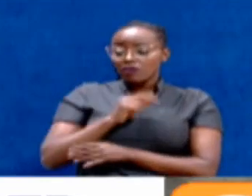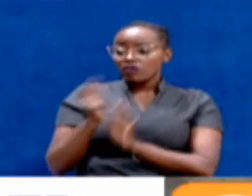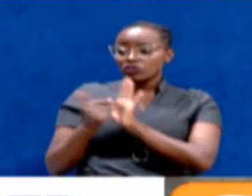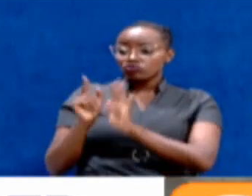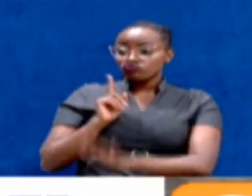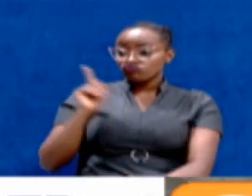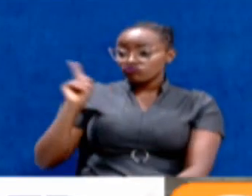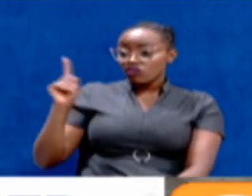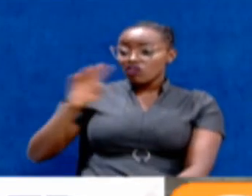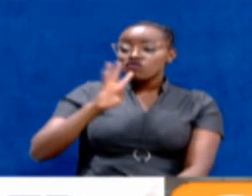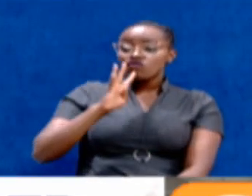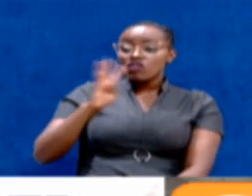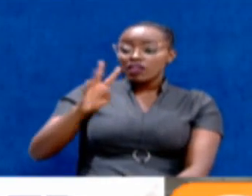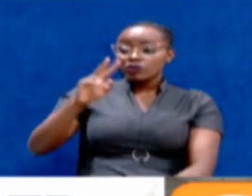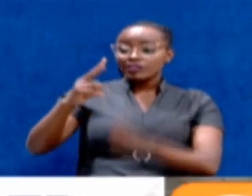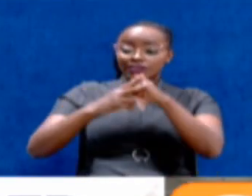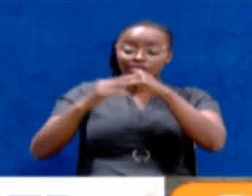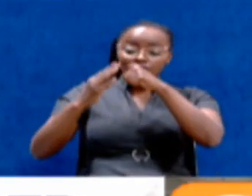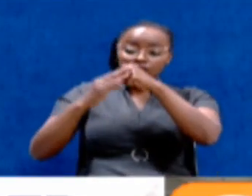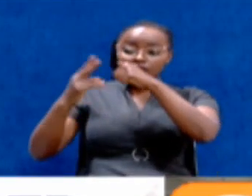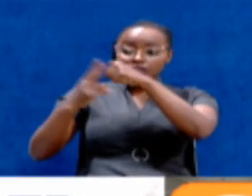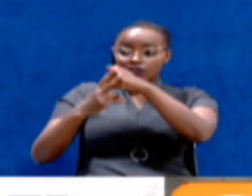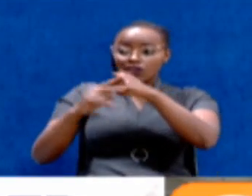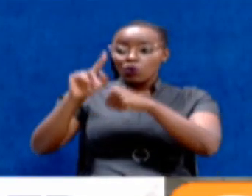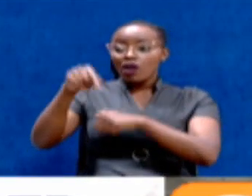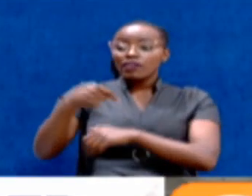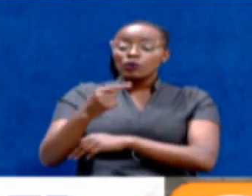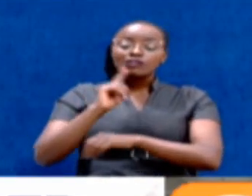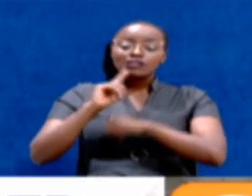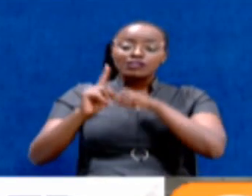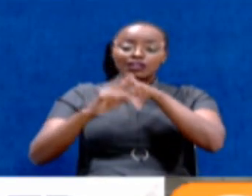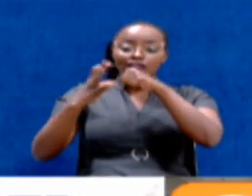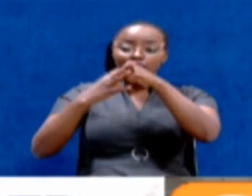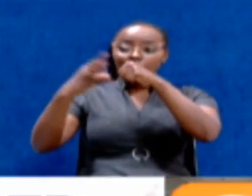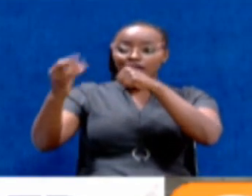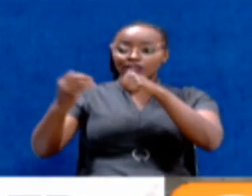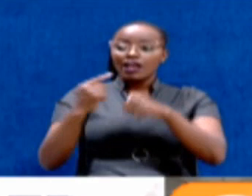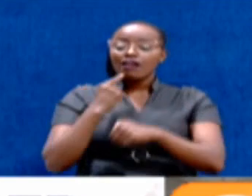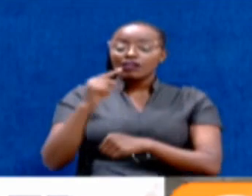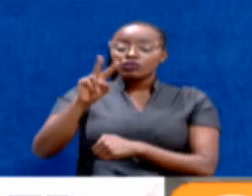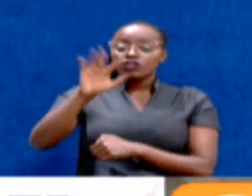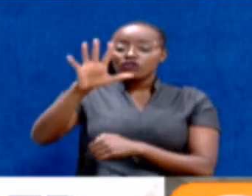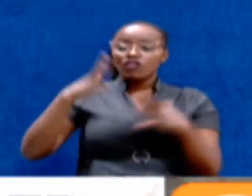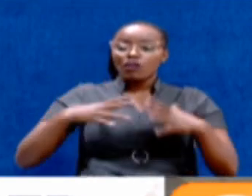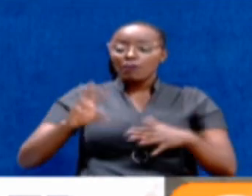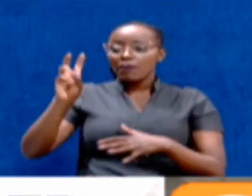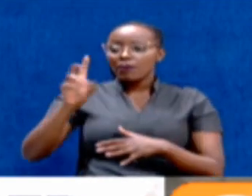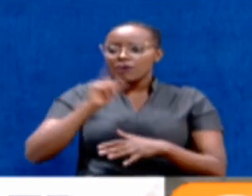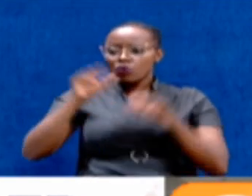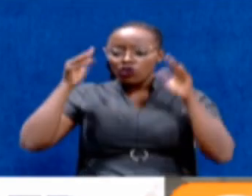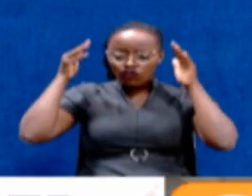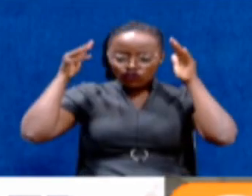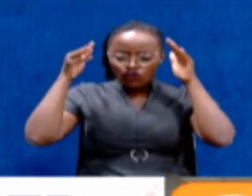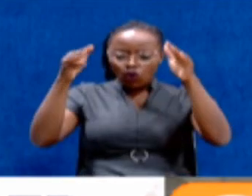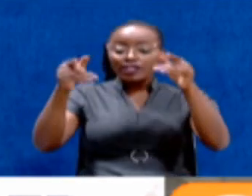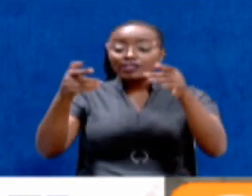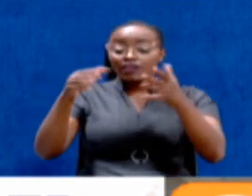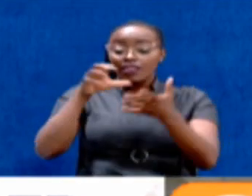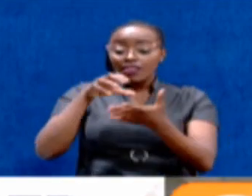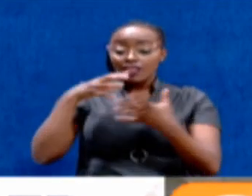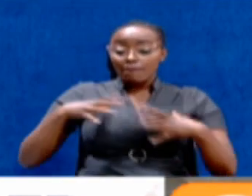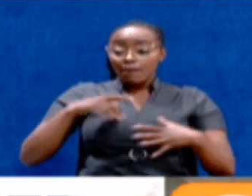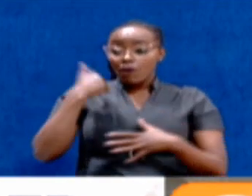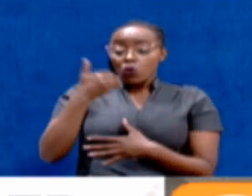There are about 4,979 cases, 1,680 recovered, 125 dead. Let's focus on this number here. These